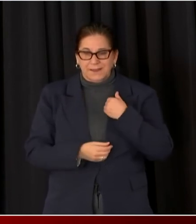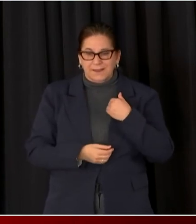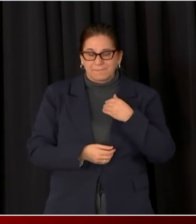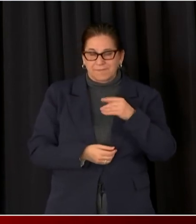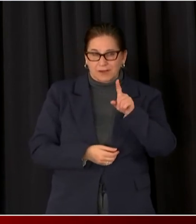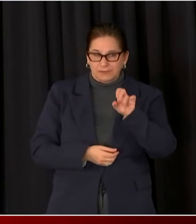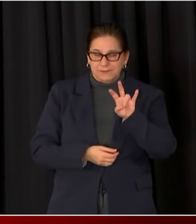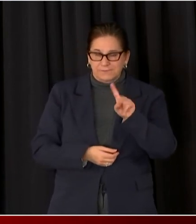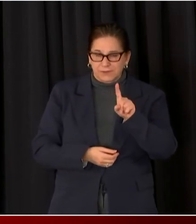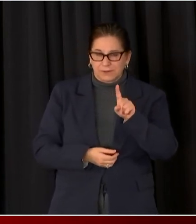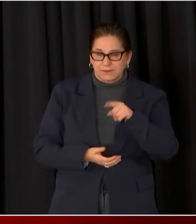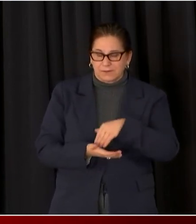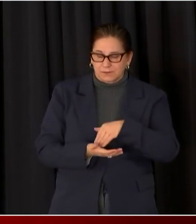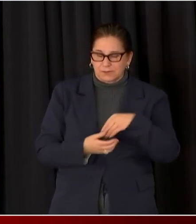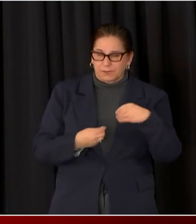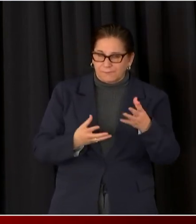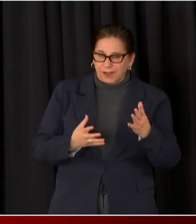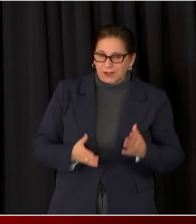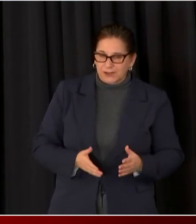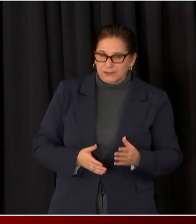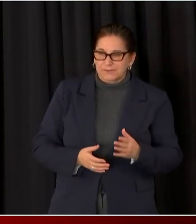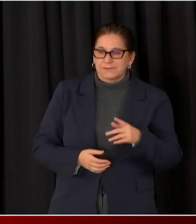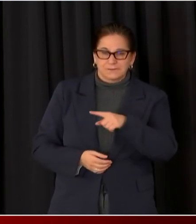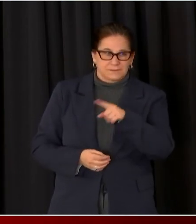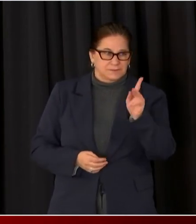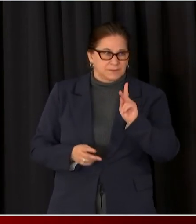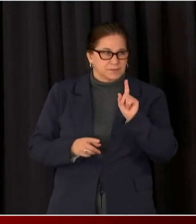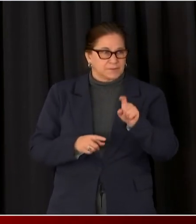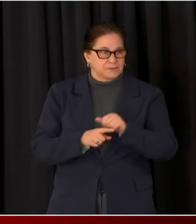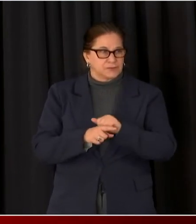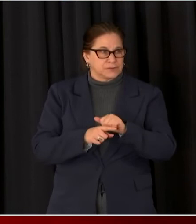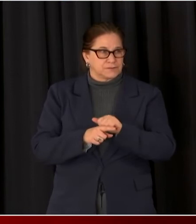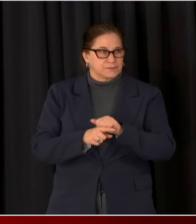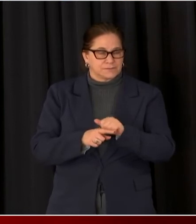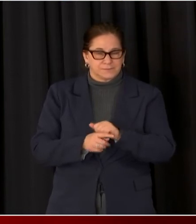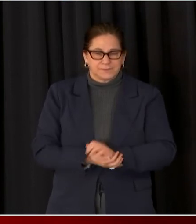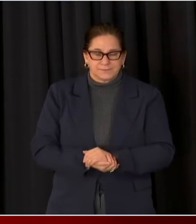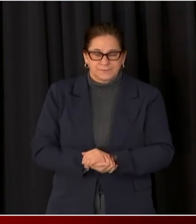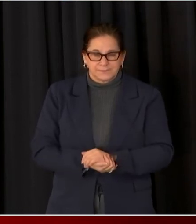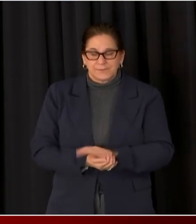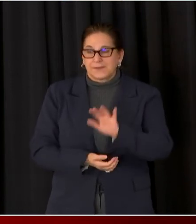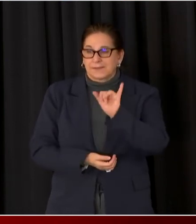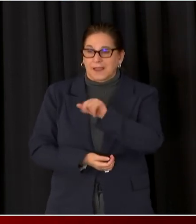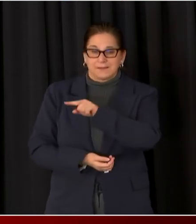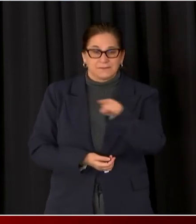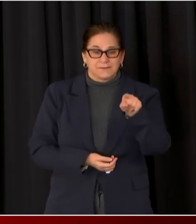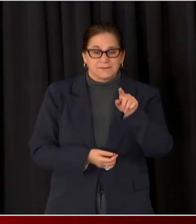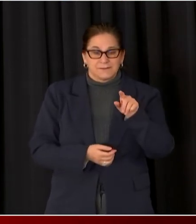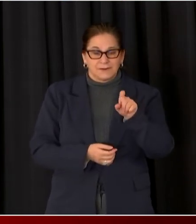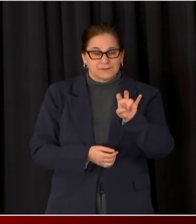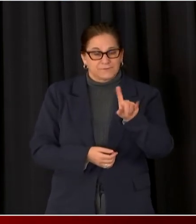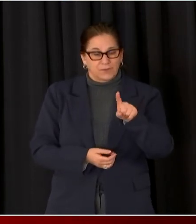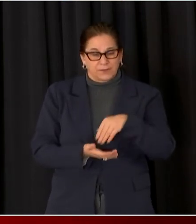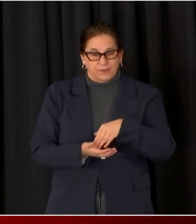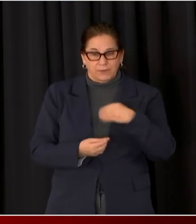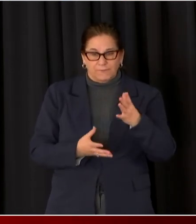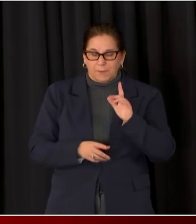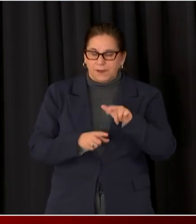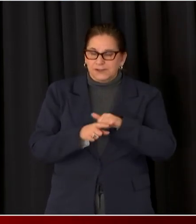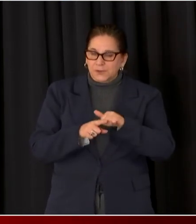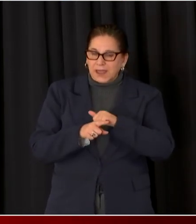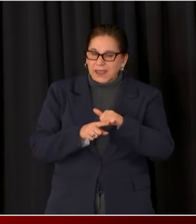vaccines require mixing, some of them don't. Some of them have unique storage properties or requirements, some of them don't. This vaccine comes